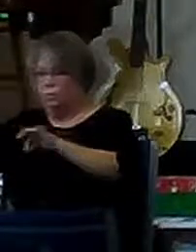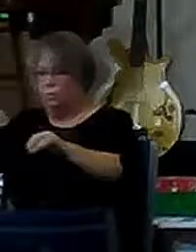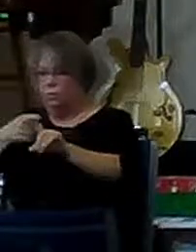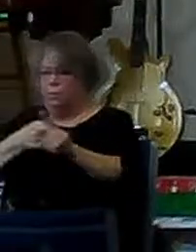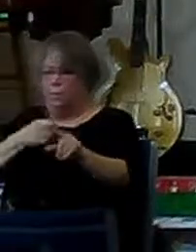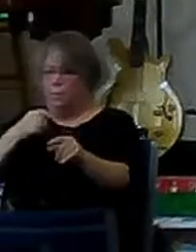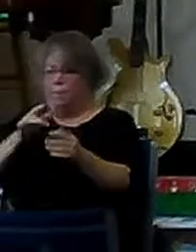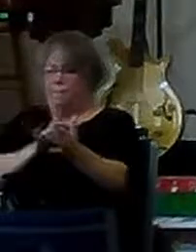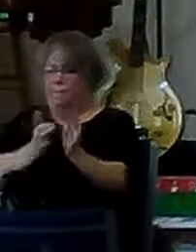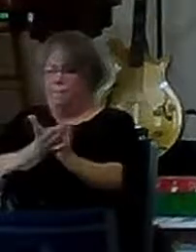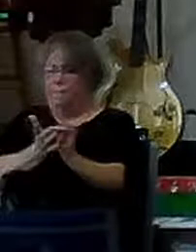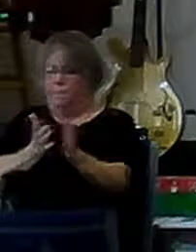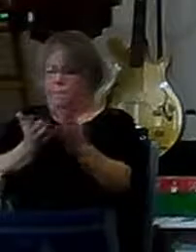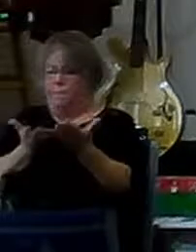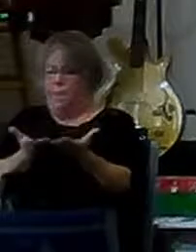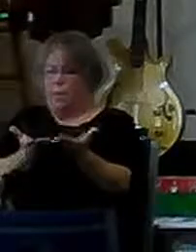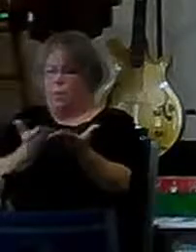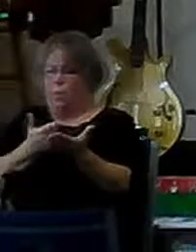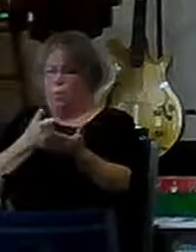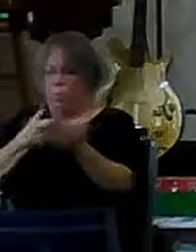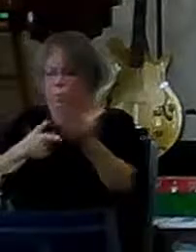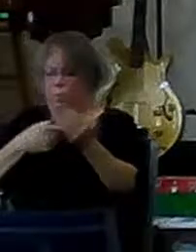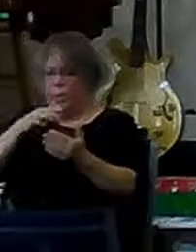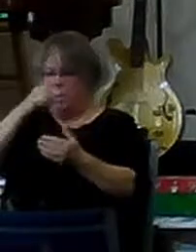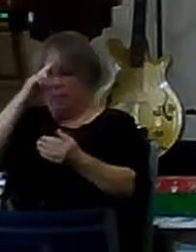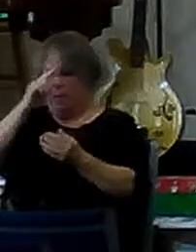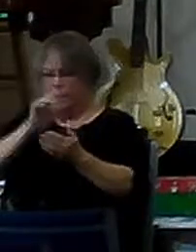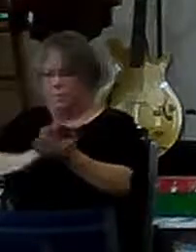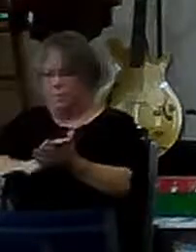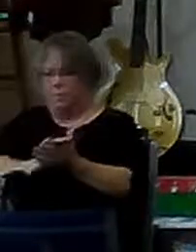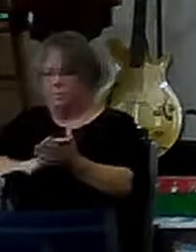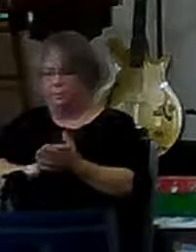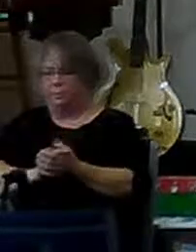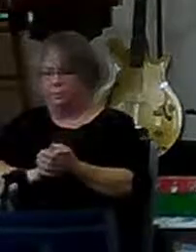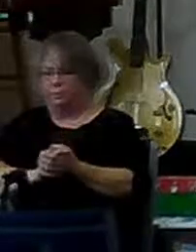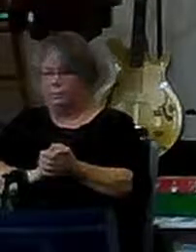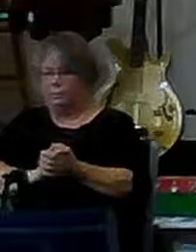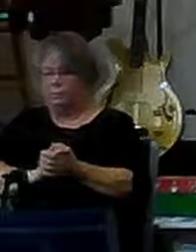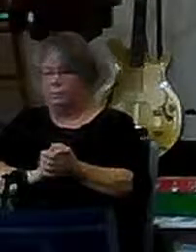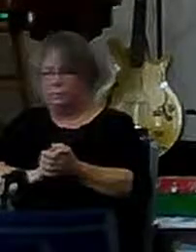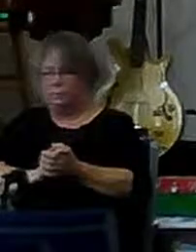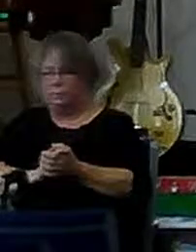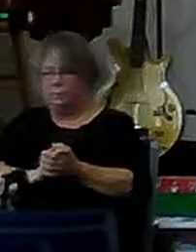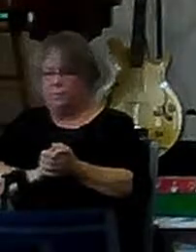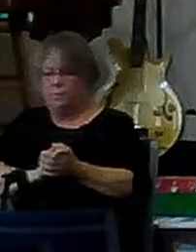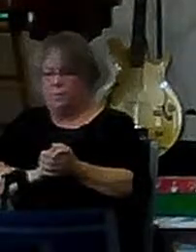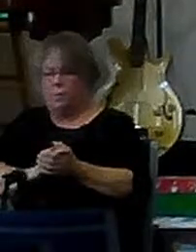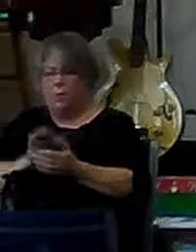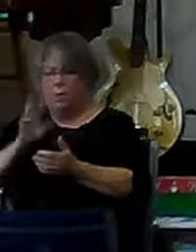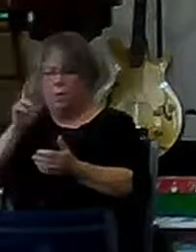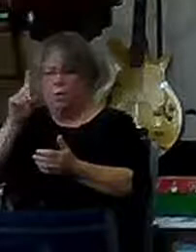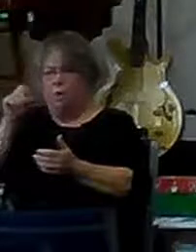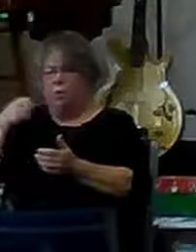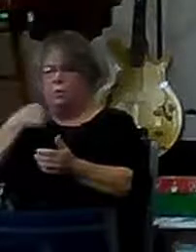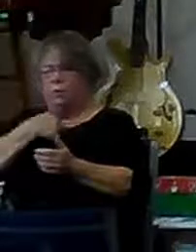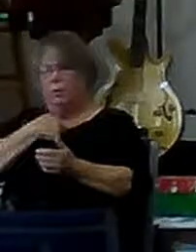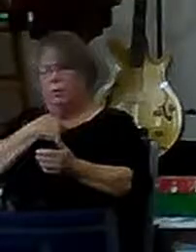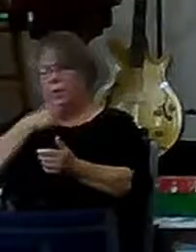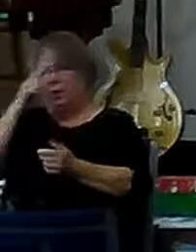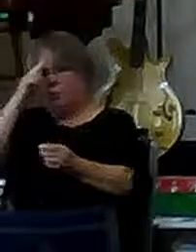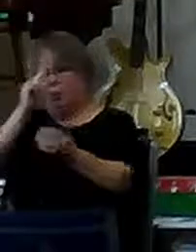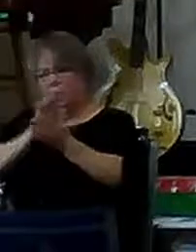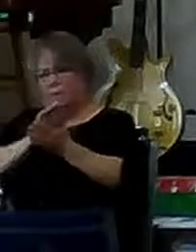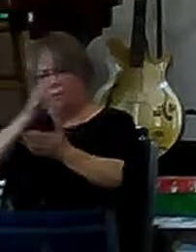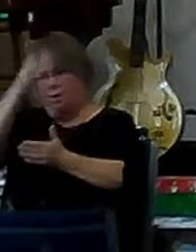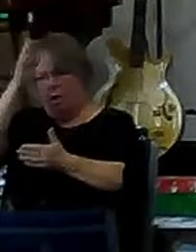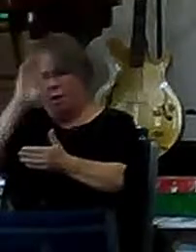believe. And part of this is wrapped up in things such as, do we fear God or do we fear men?